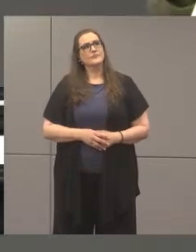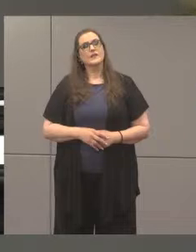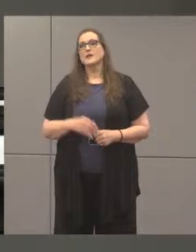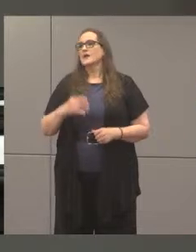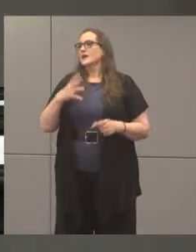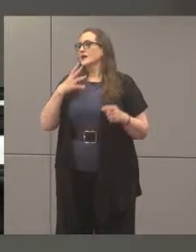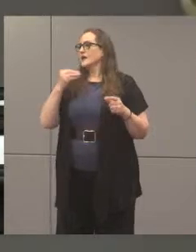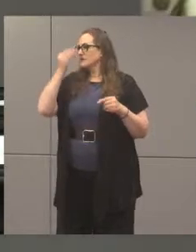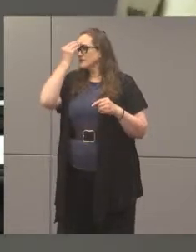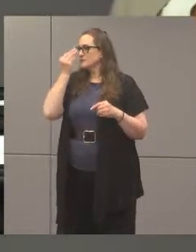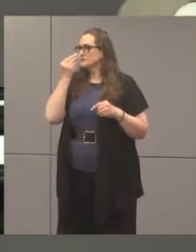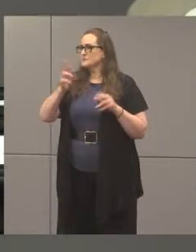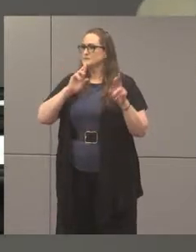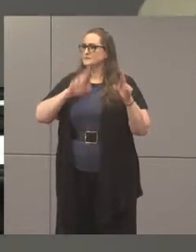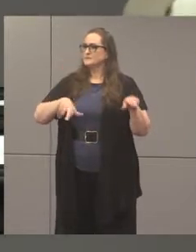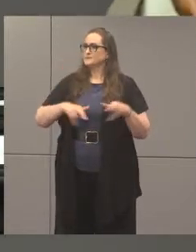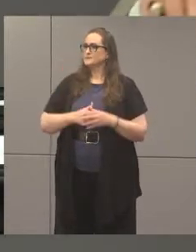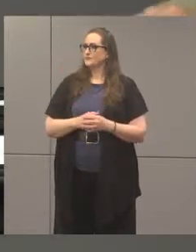Informational reports.